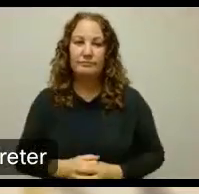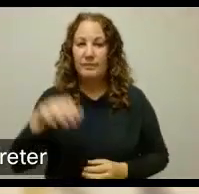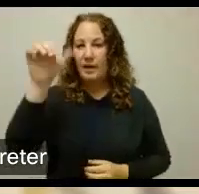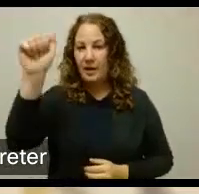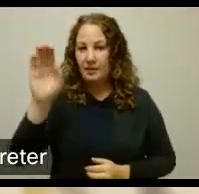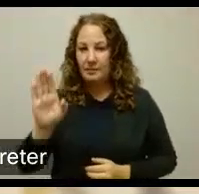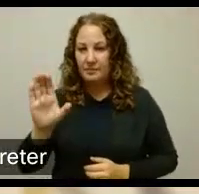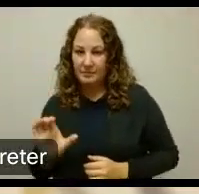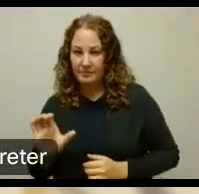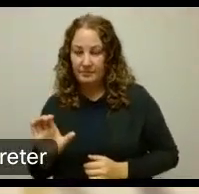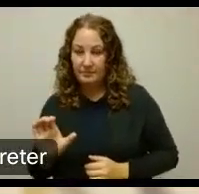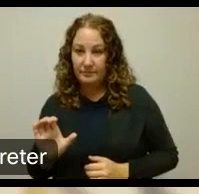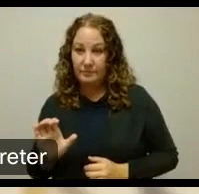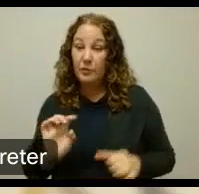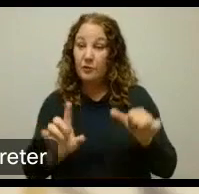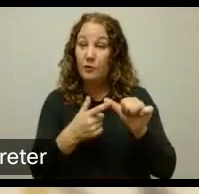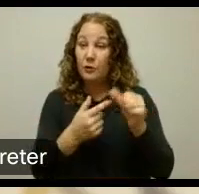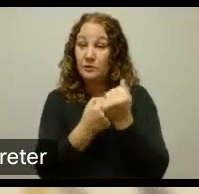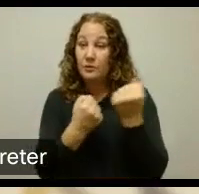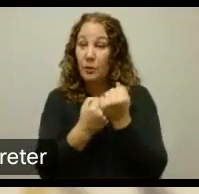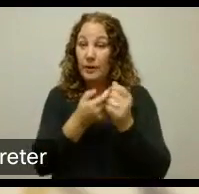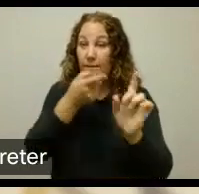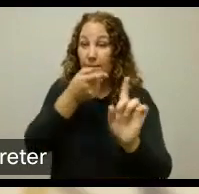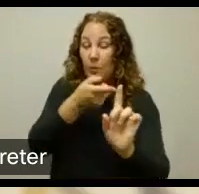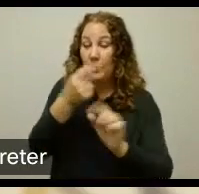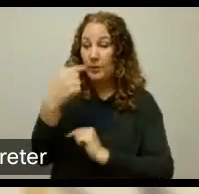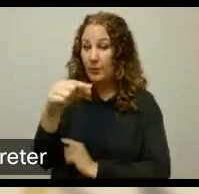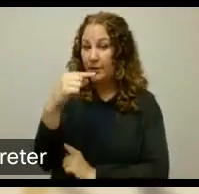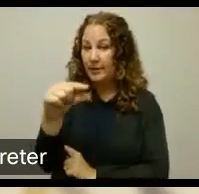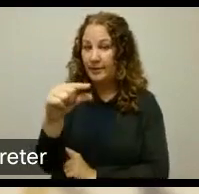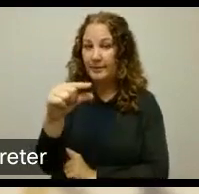see how my first supporting point in green